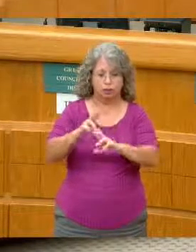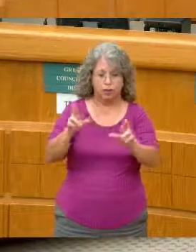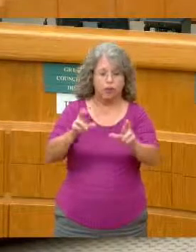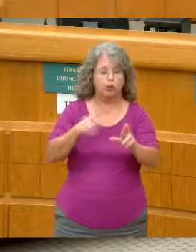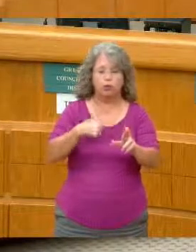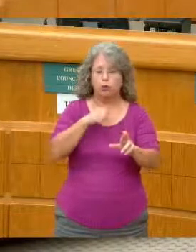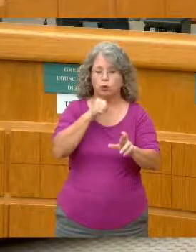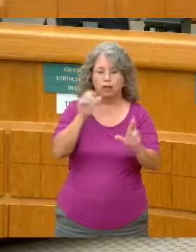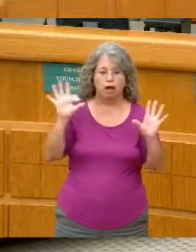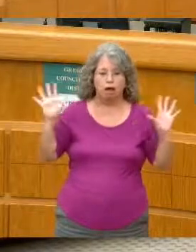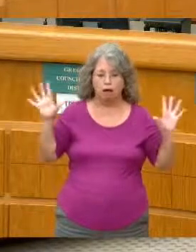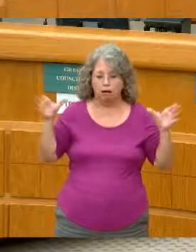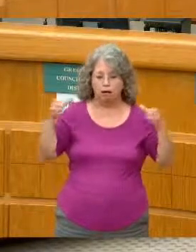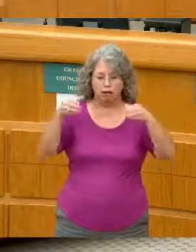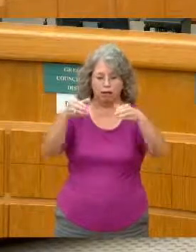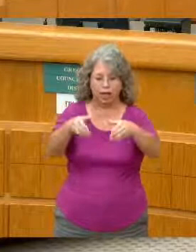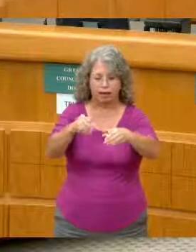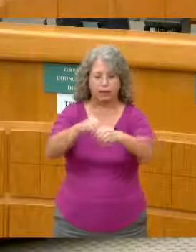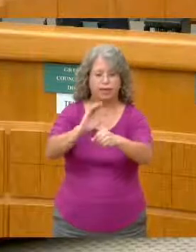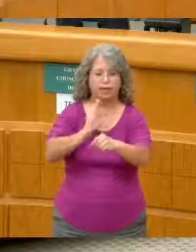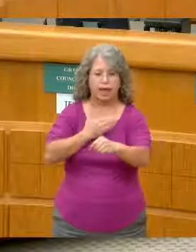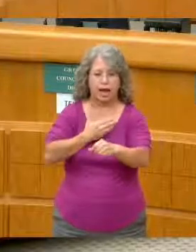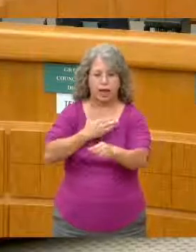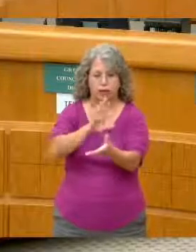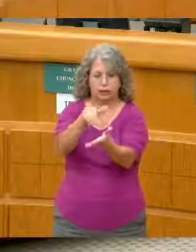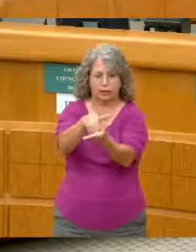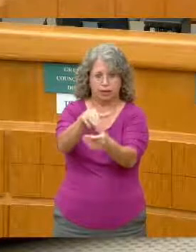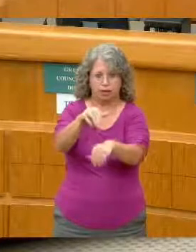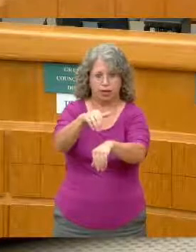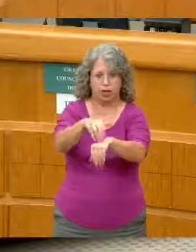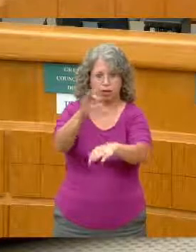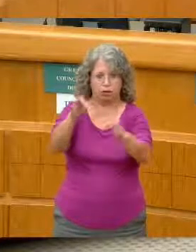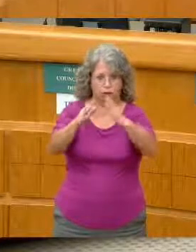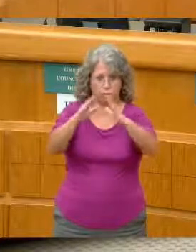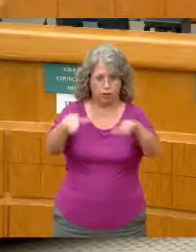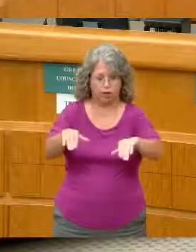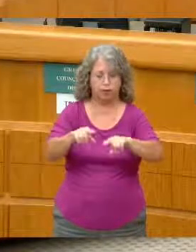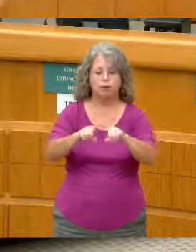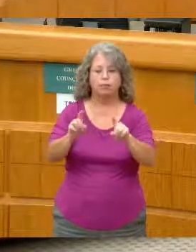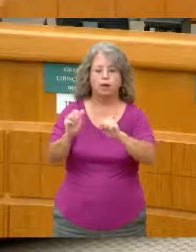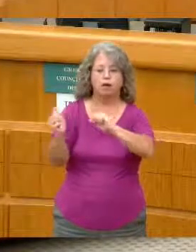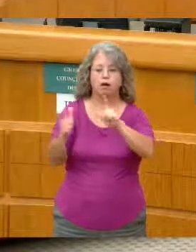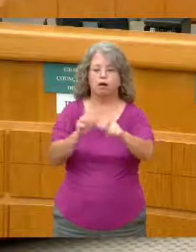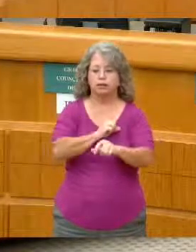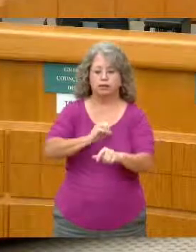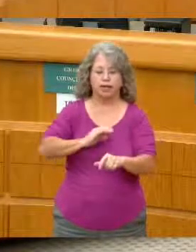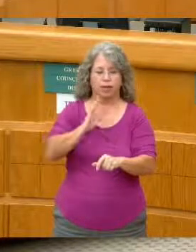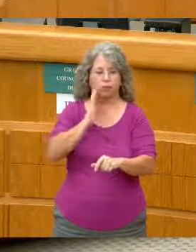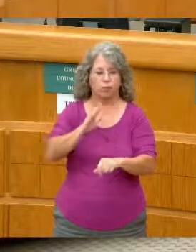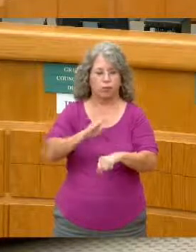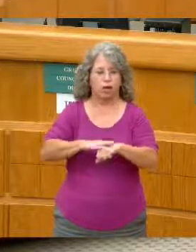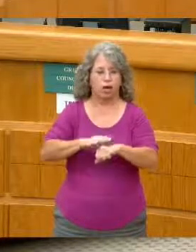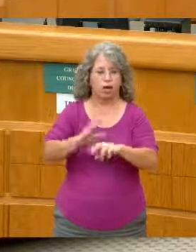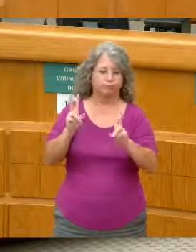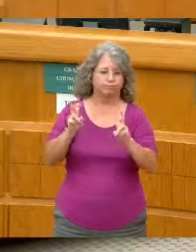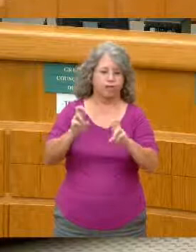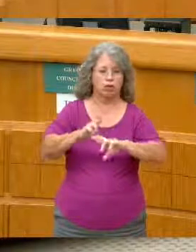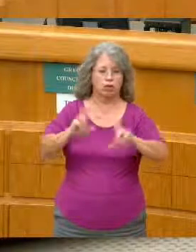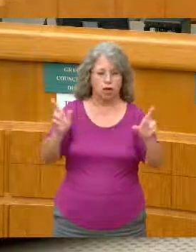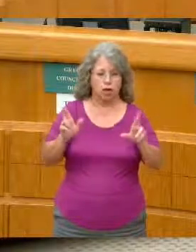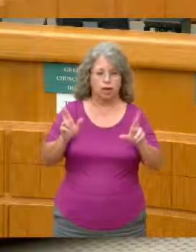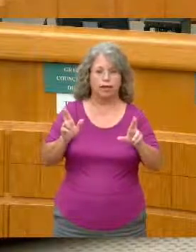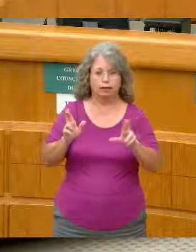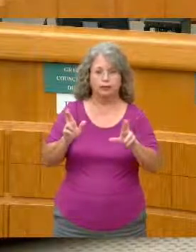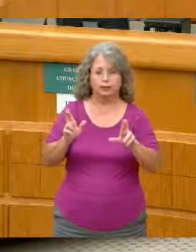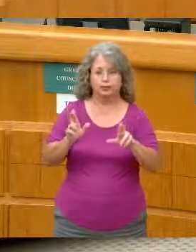10 p.m. We will not be going into our EOC at the courthouse, but we will be on ready alert starting at